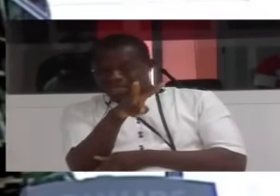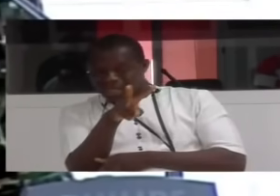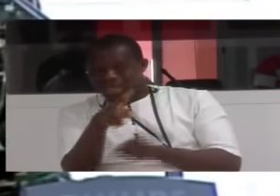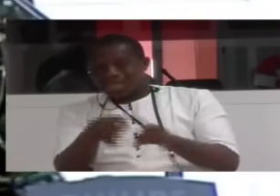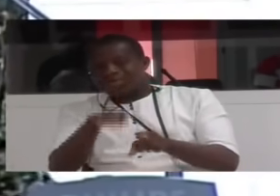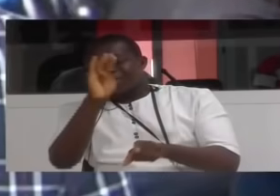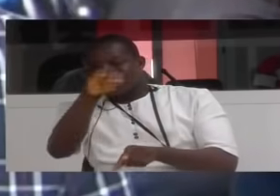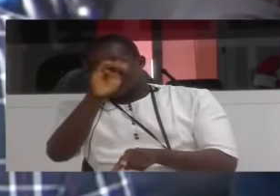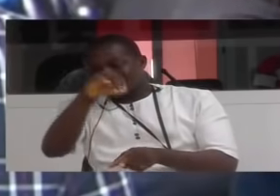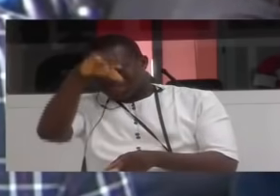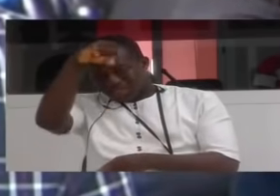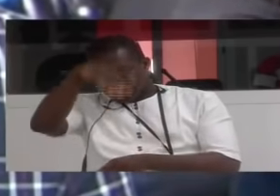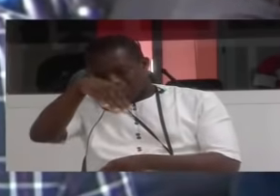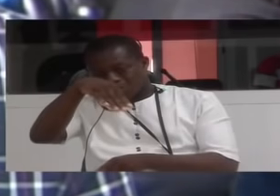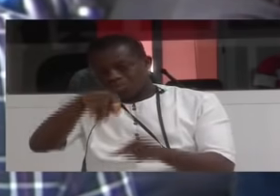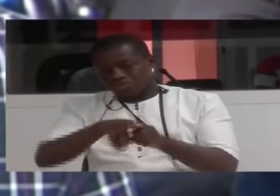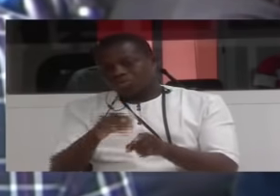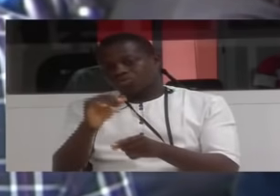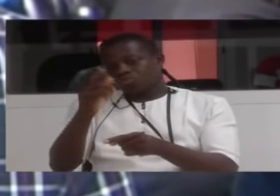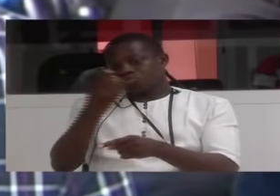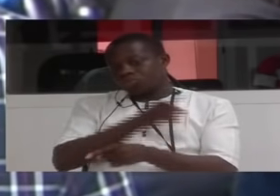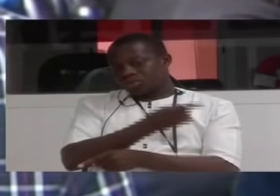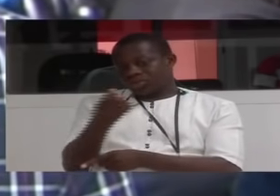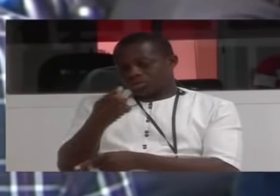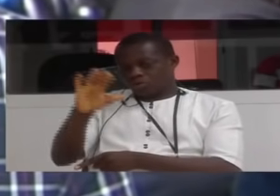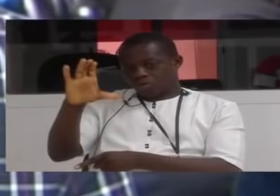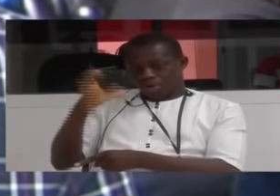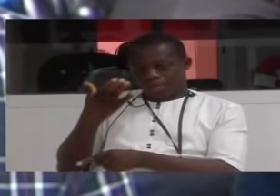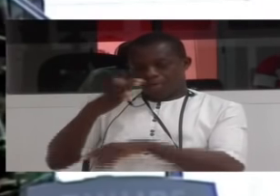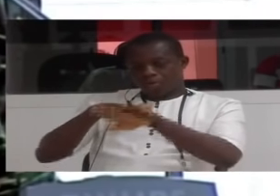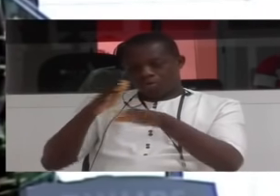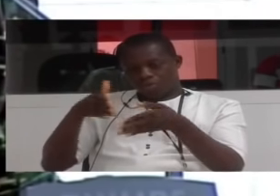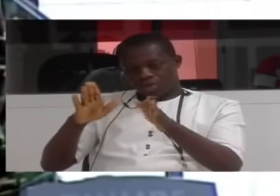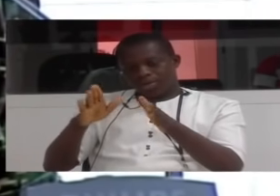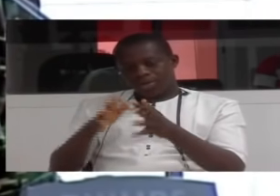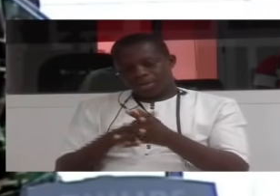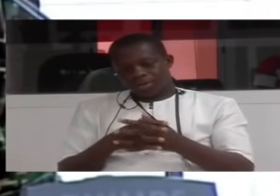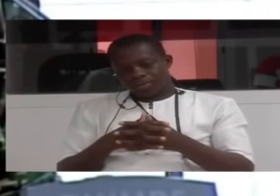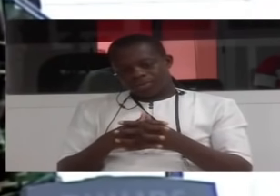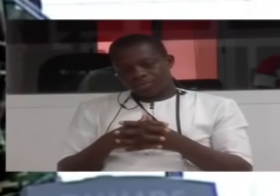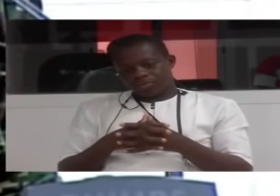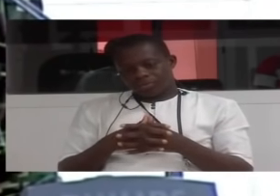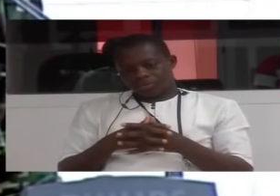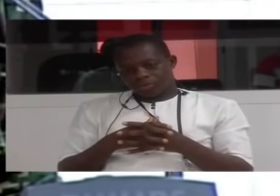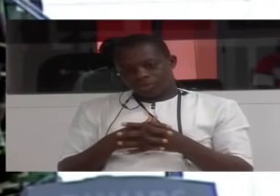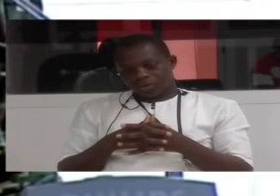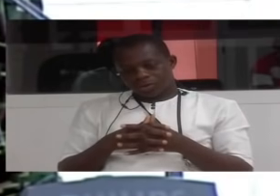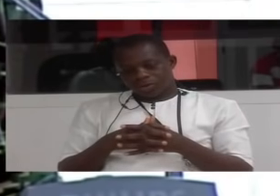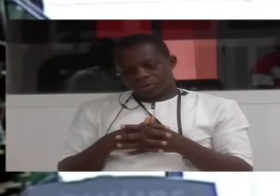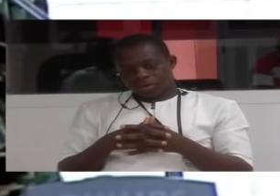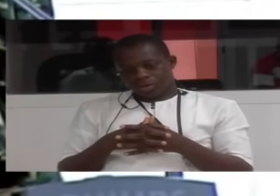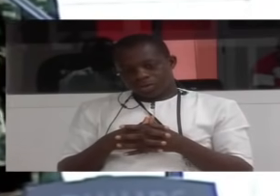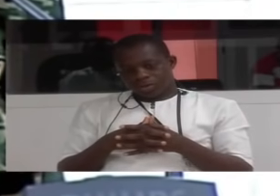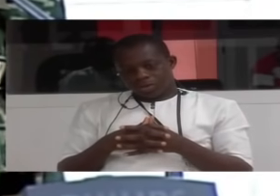got a call that Sambu had seen him and in fact he had taken a town trip with him and they were on their way